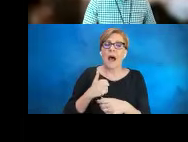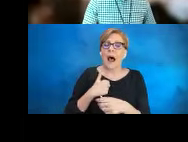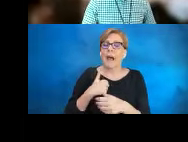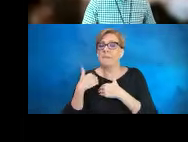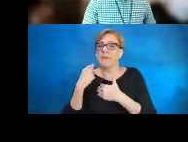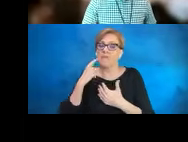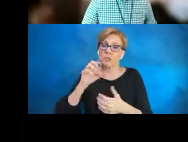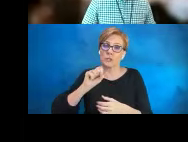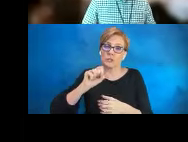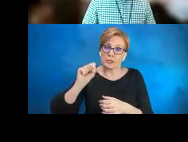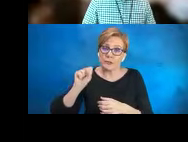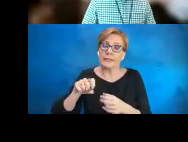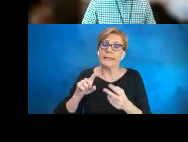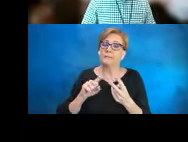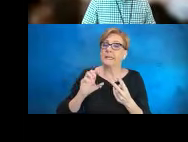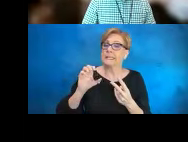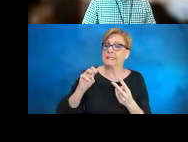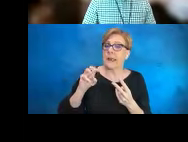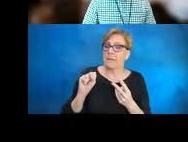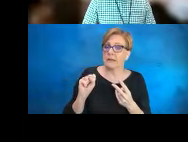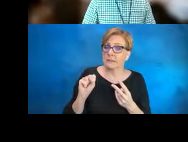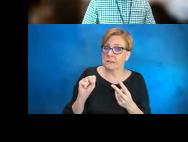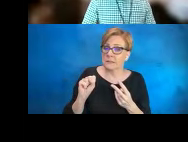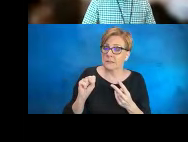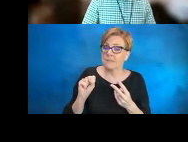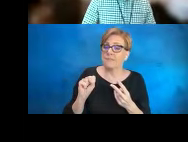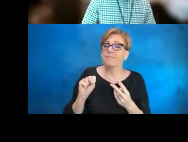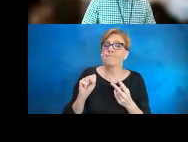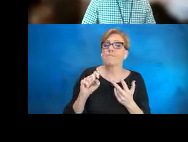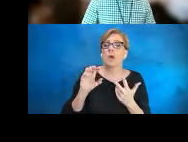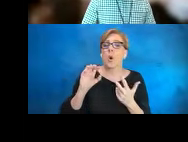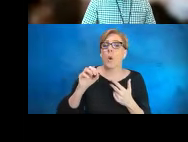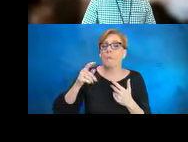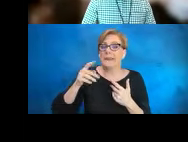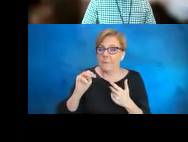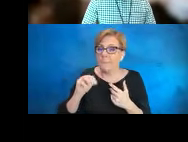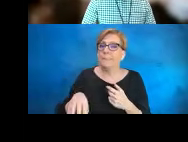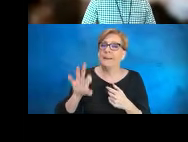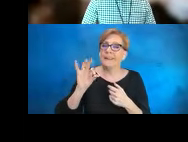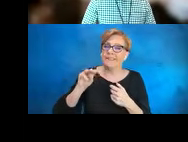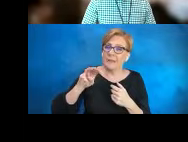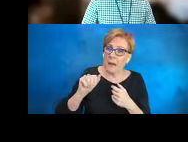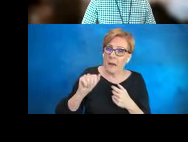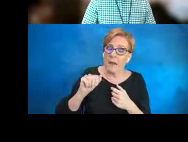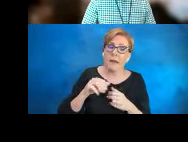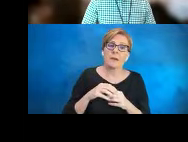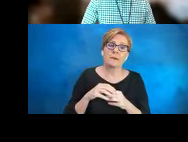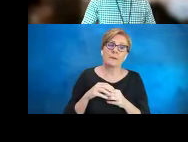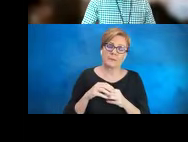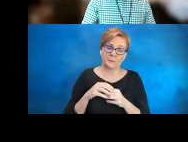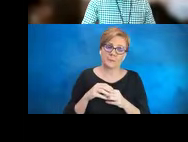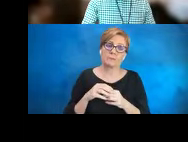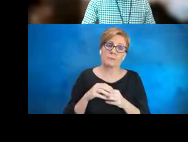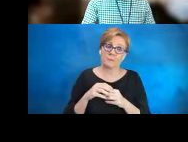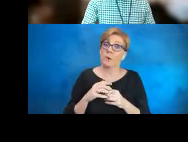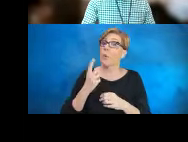as CMS casework, HUD, OPM, and FEMA. And it's one of my